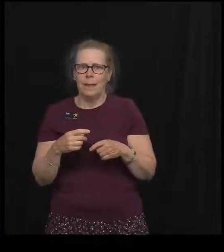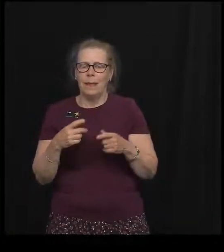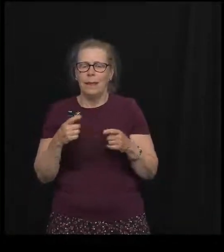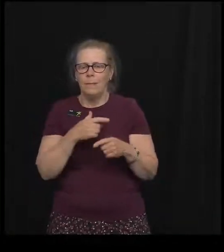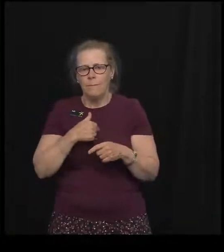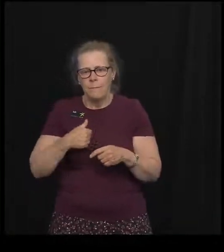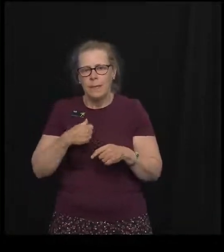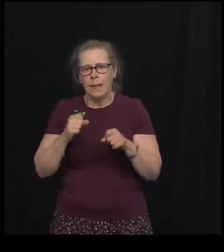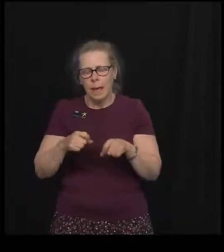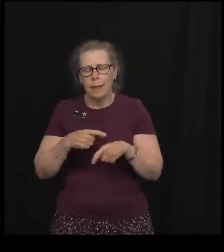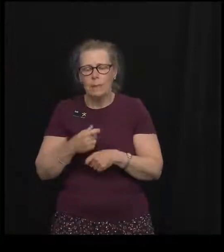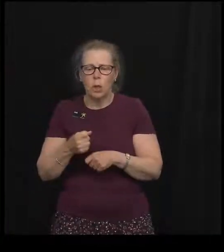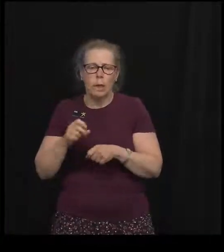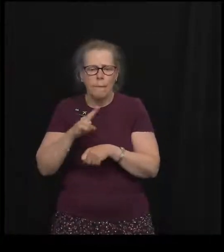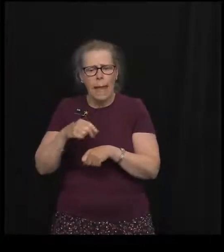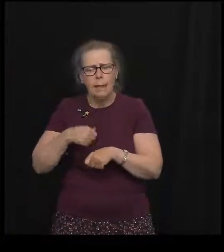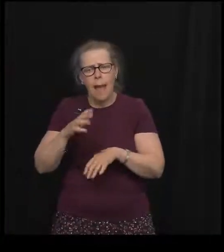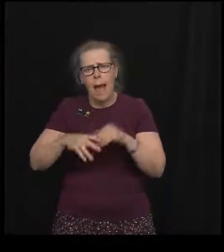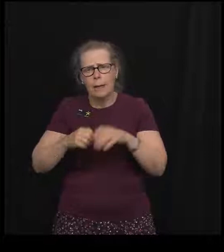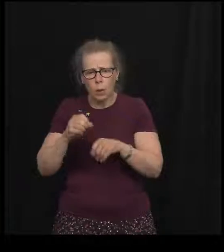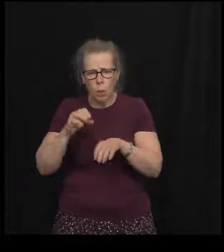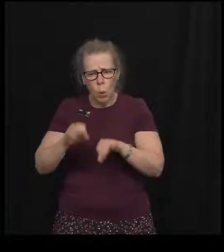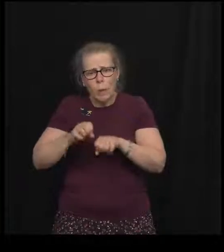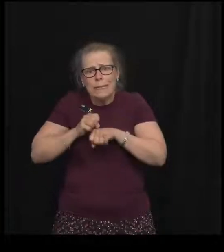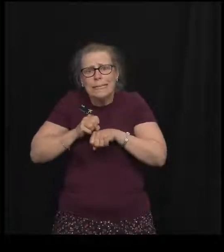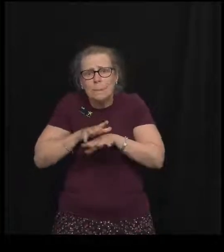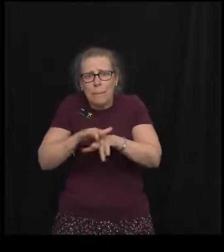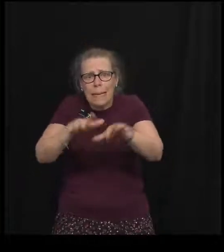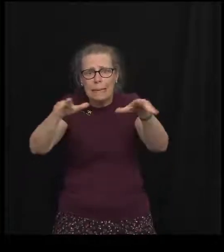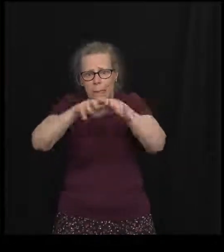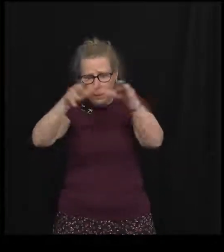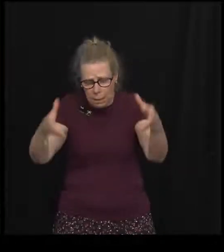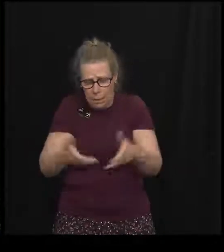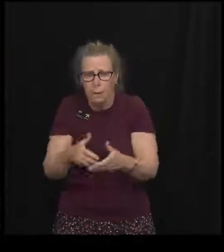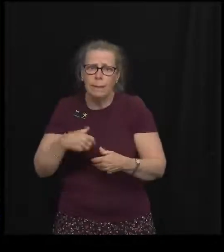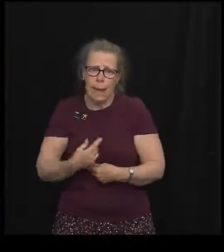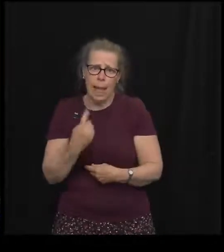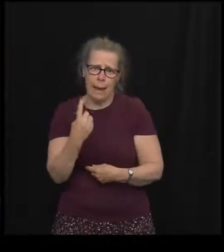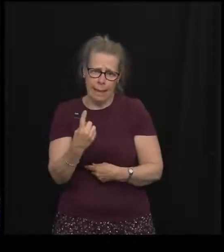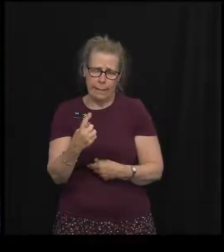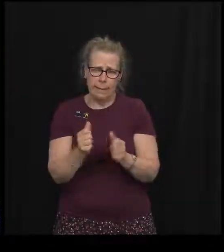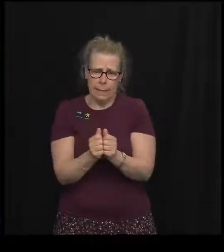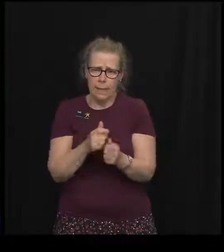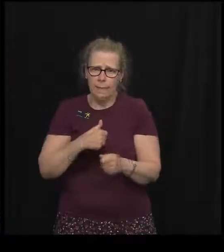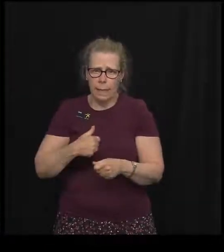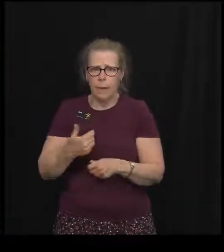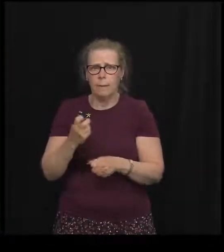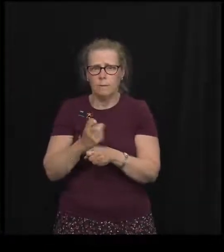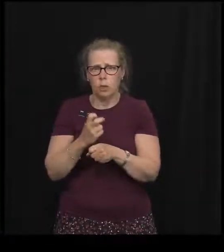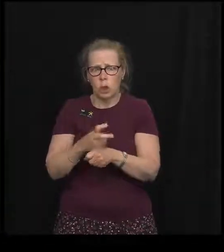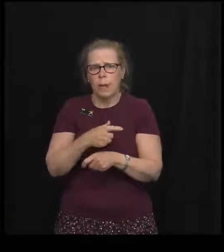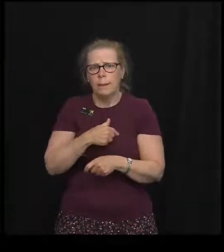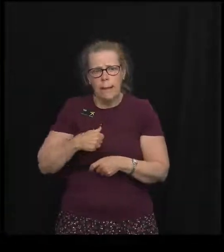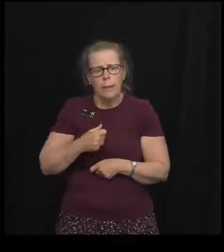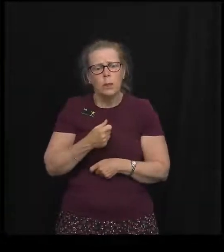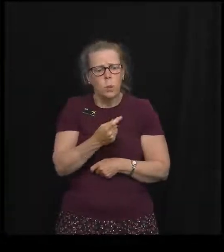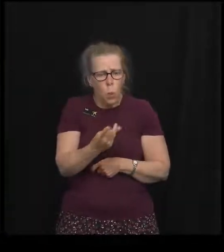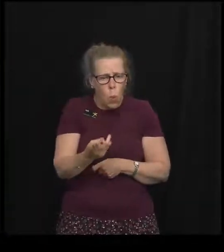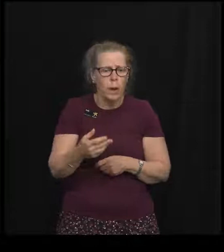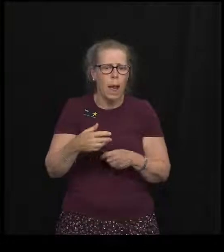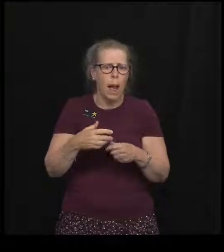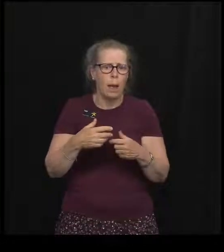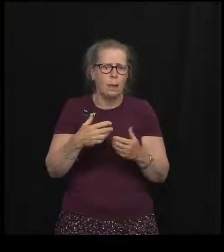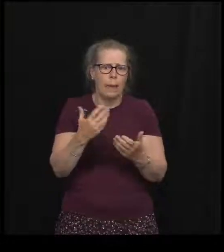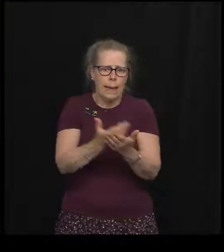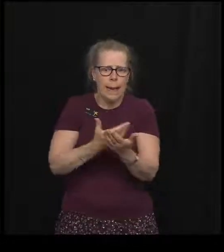treaty, I think, is the right one. There's some question, though, around the structure of the treaty, because I think it'd be quite difficult for some nation states